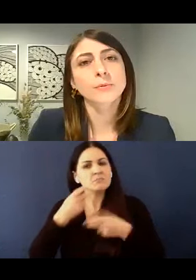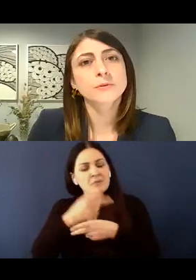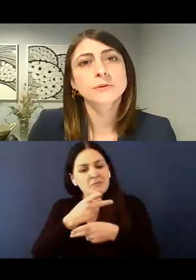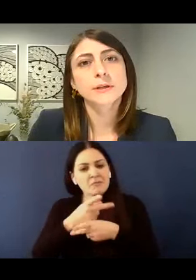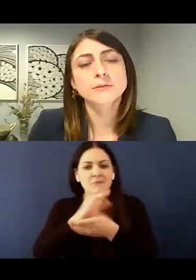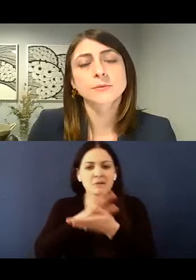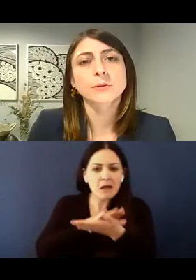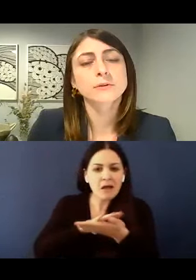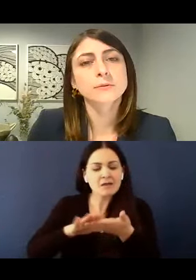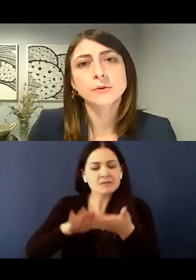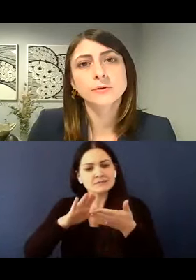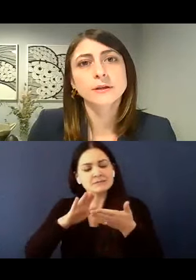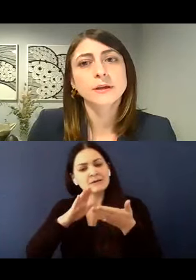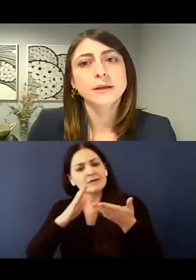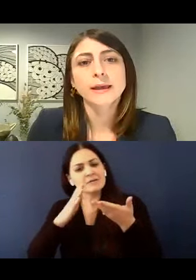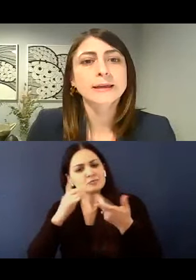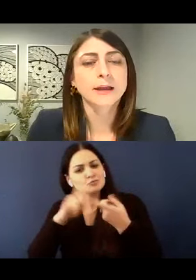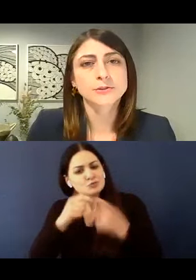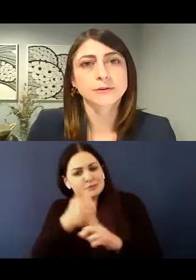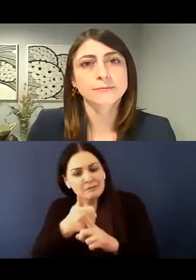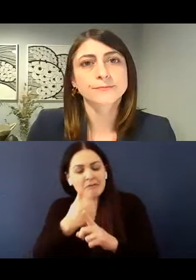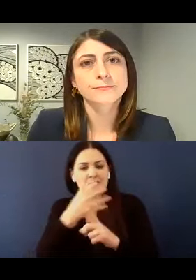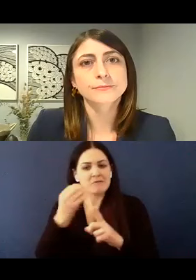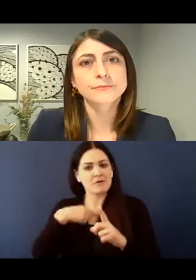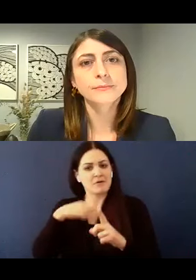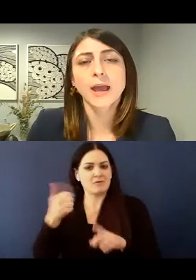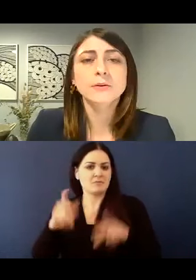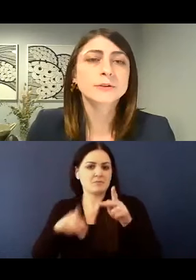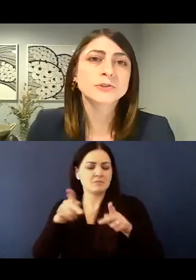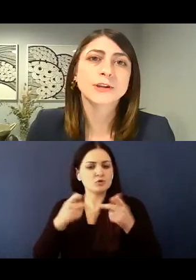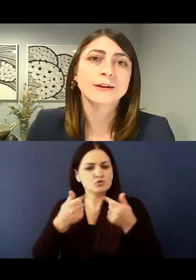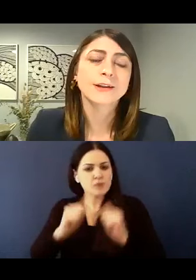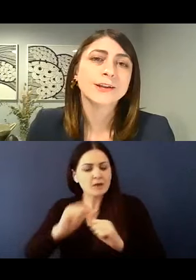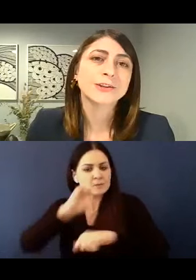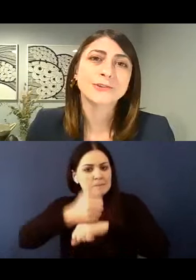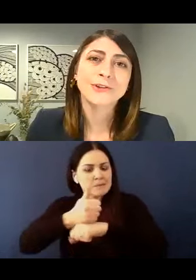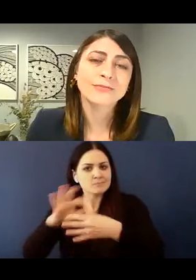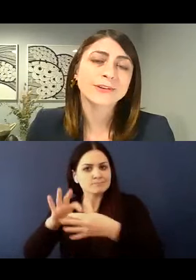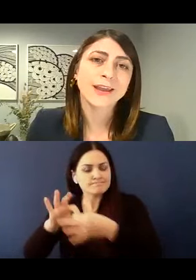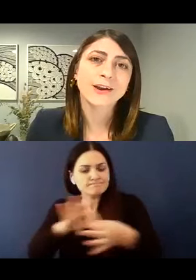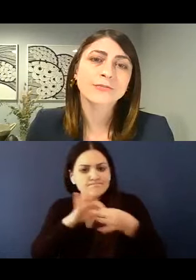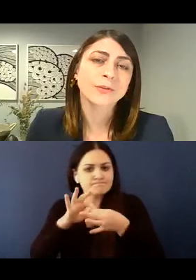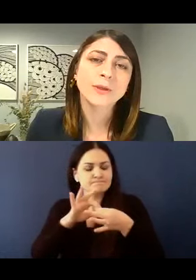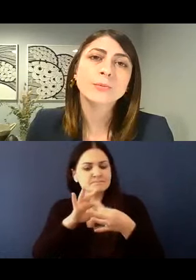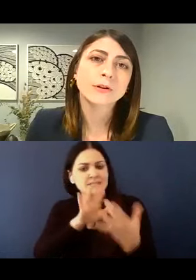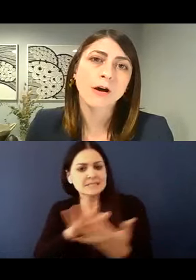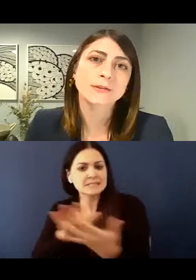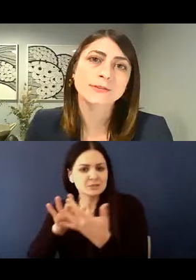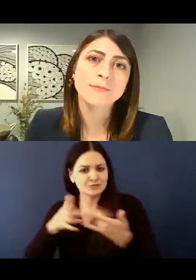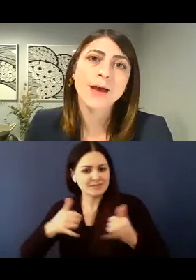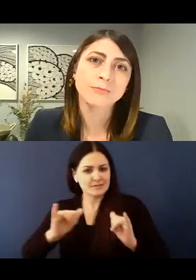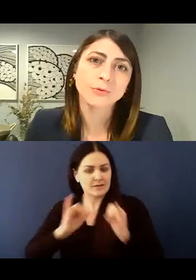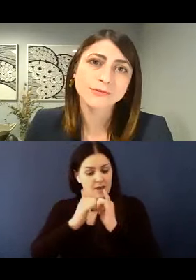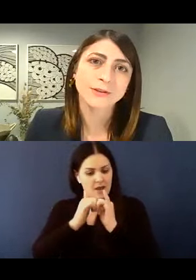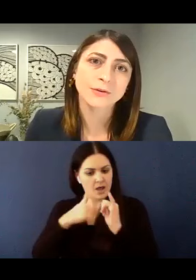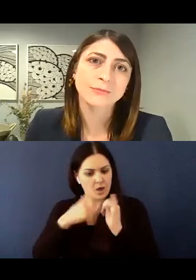for opportunities to build community and connection. How do you share your love and care for the people and causes